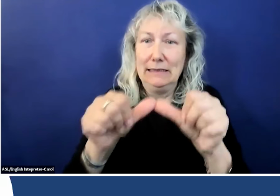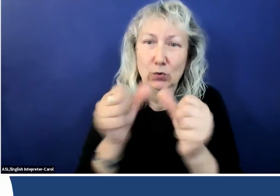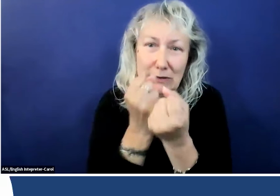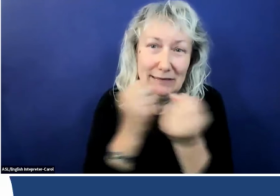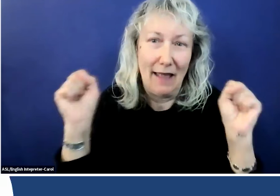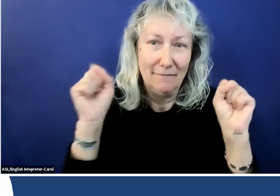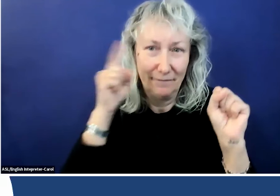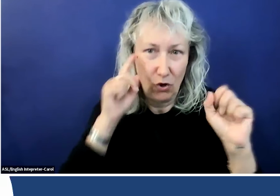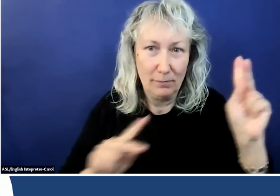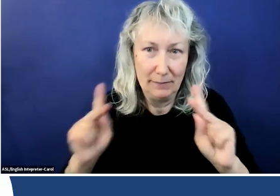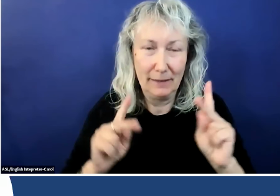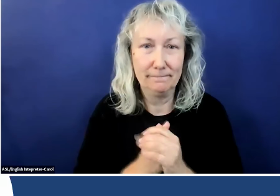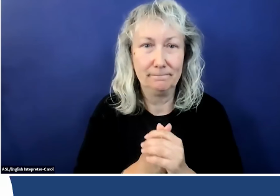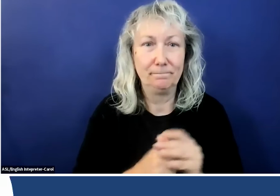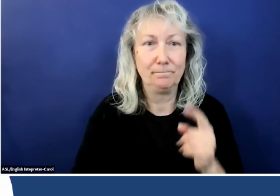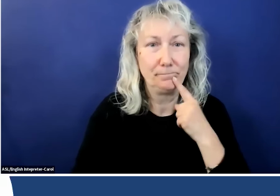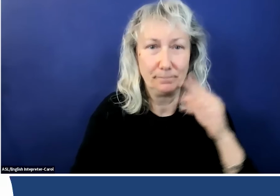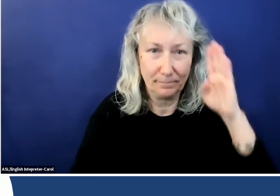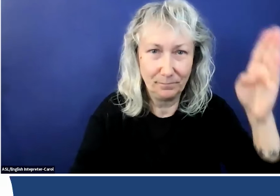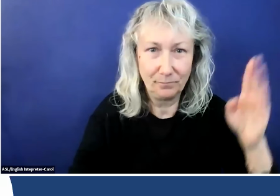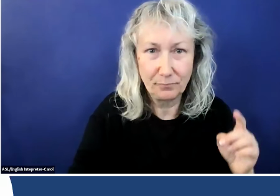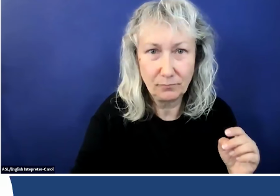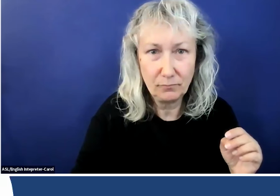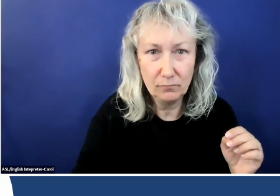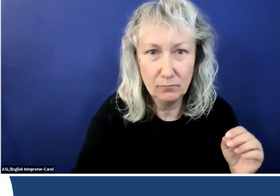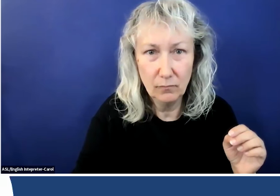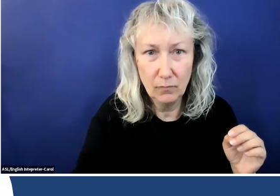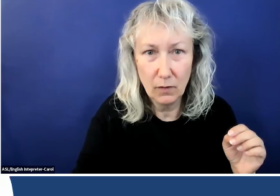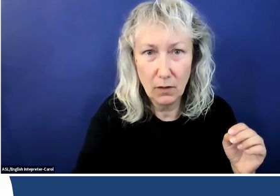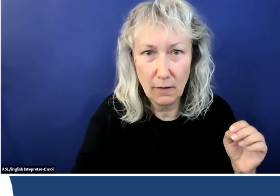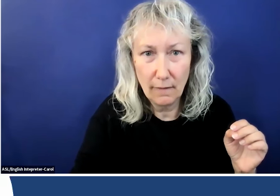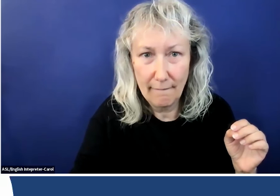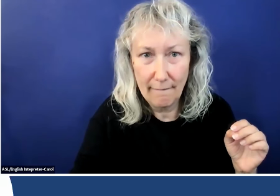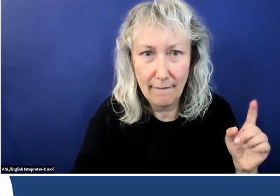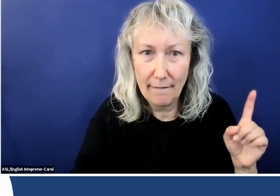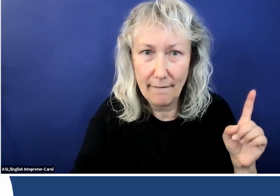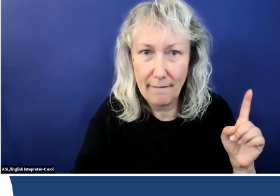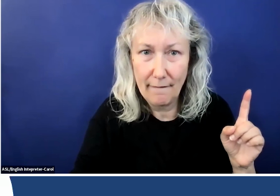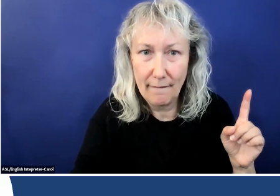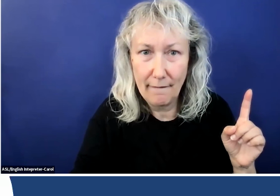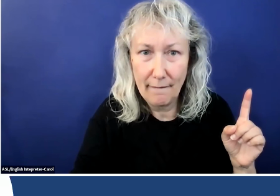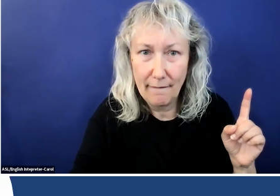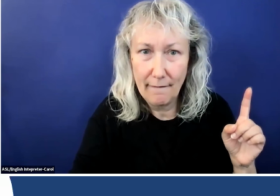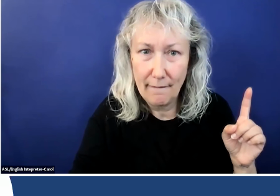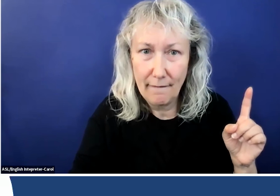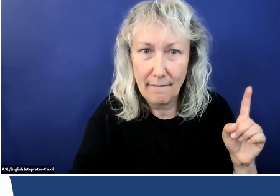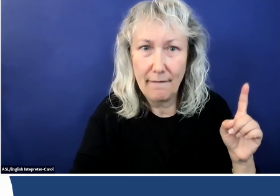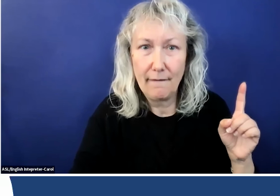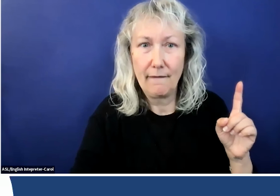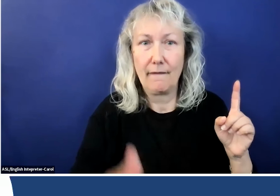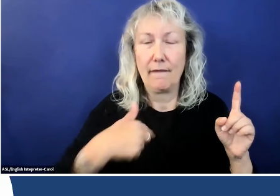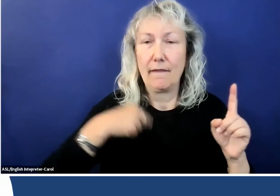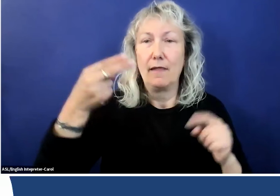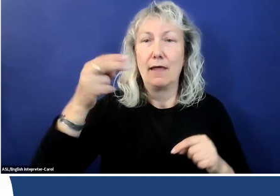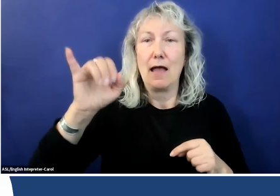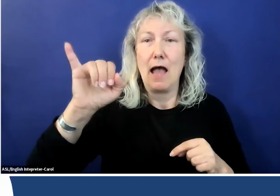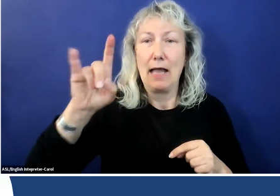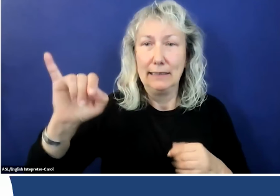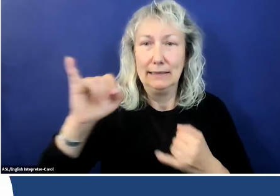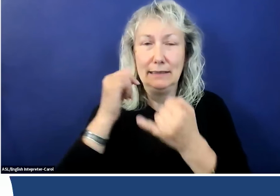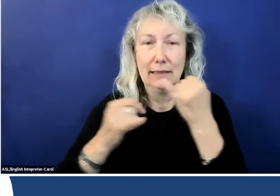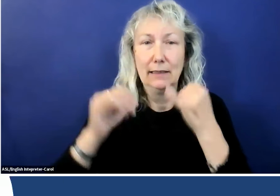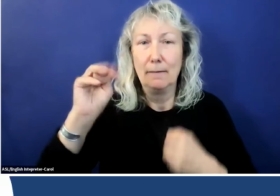Good morning, everyone. I'm Heidi Murphy, and as mentioned, I'm an operations and policy analyst on the pharmacy team at the